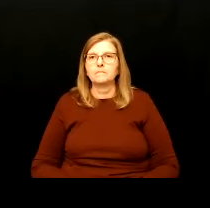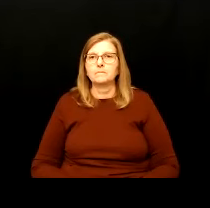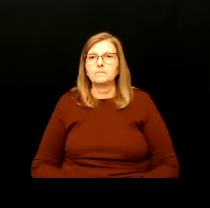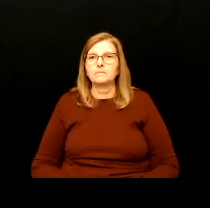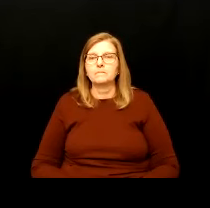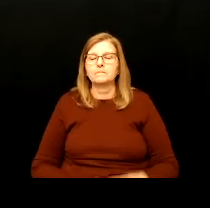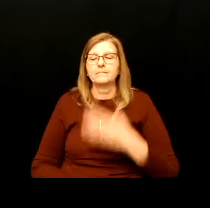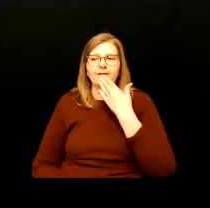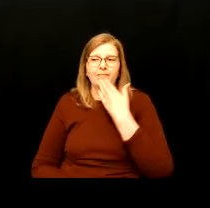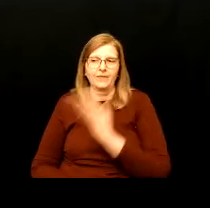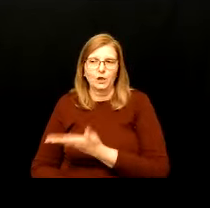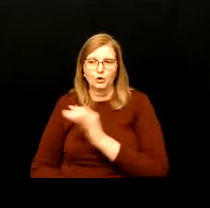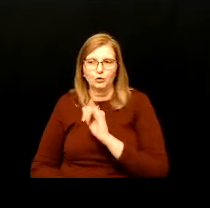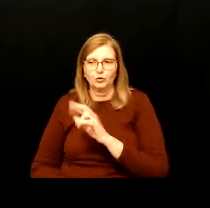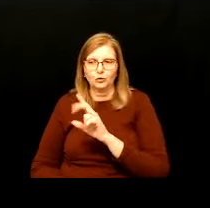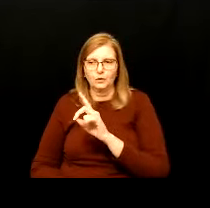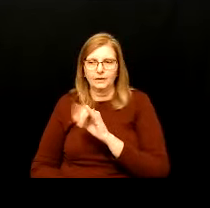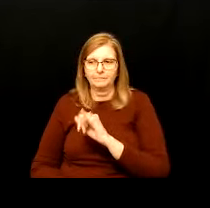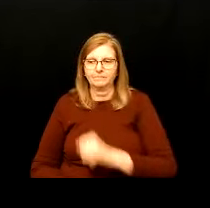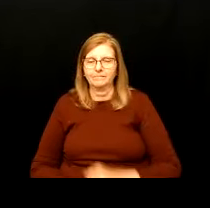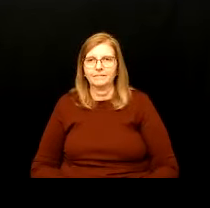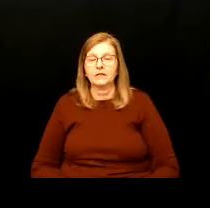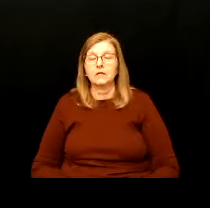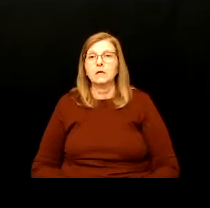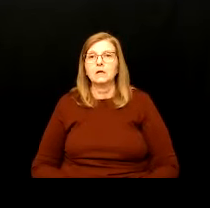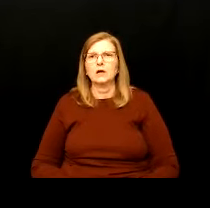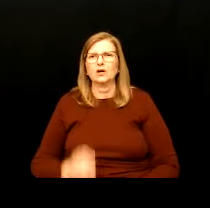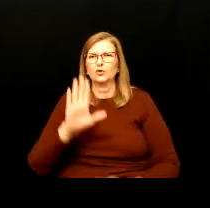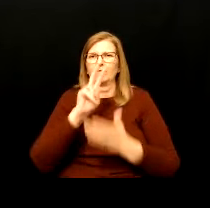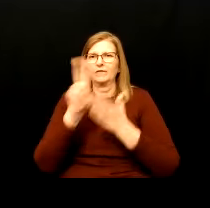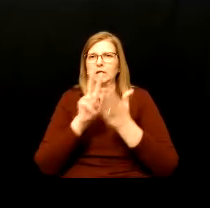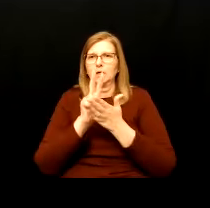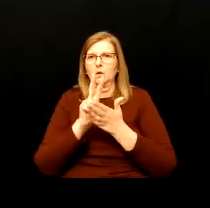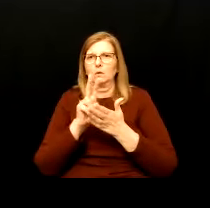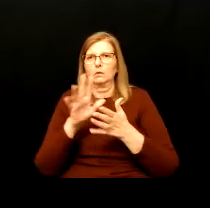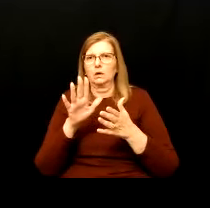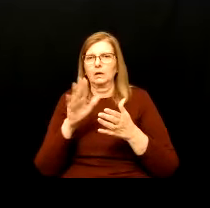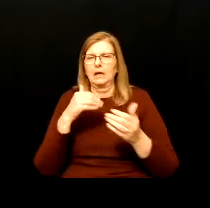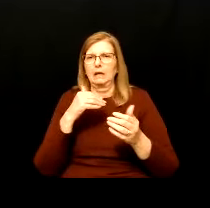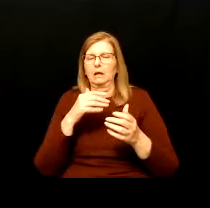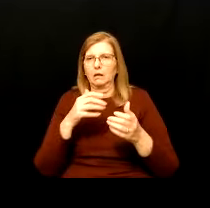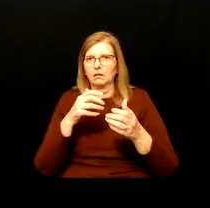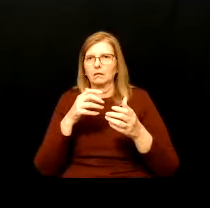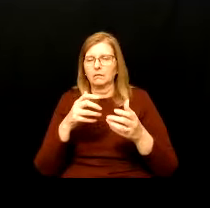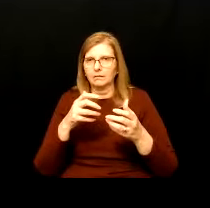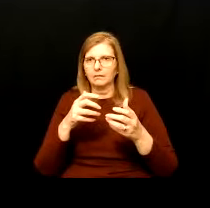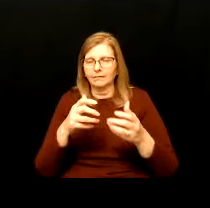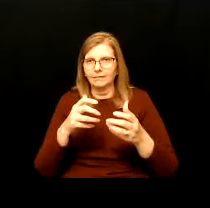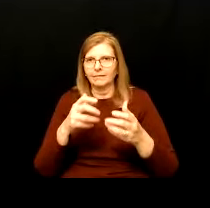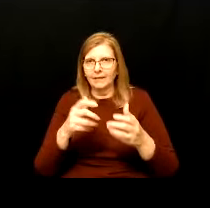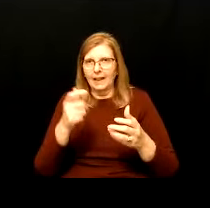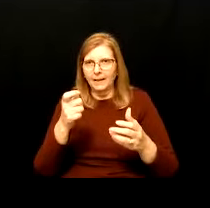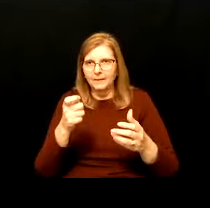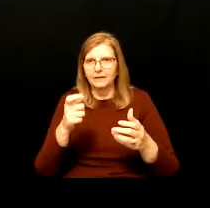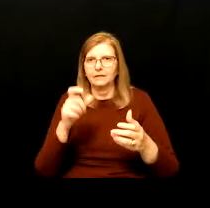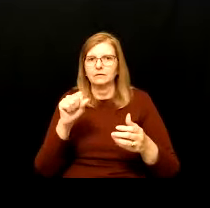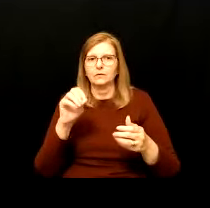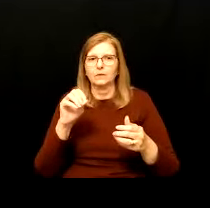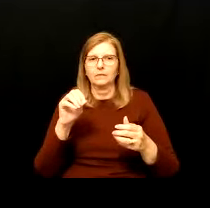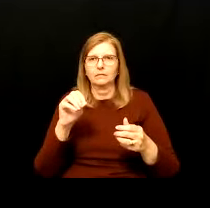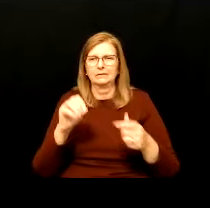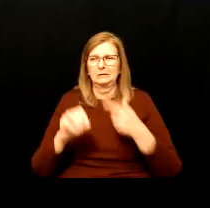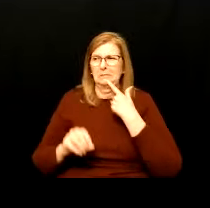Thank you, ma'am. Yes. Your video kind of hesitates a little bit, and so I wanted. Okay, I'm